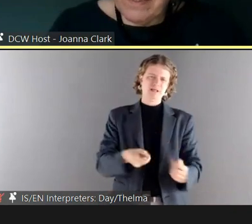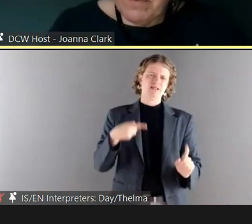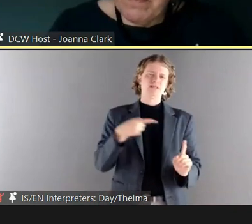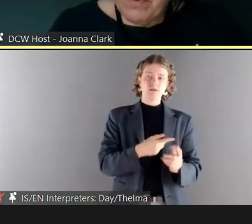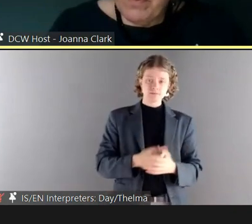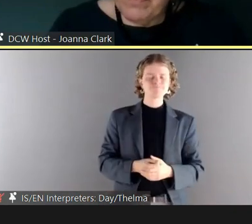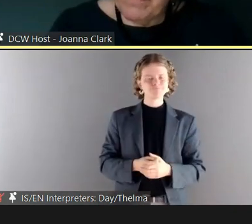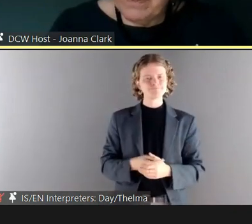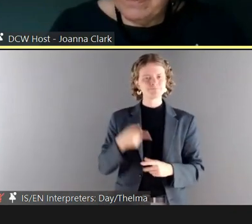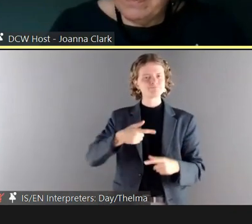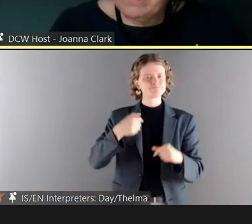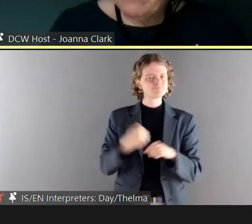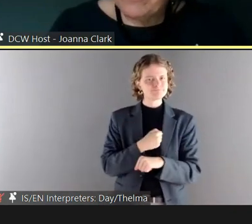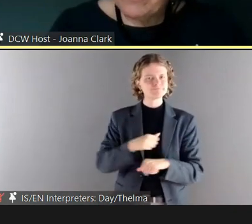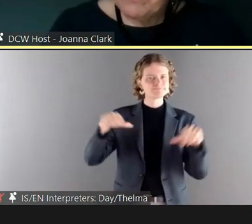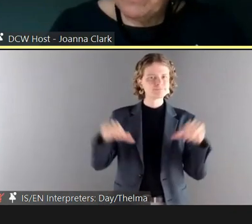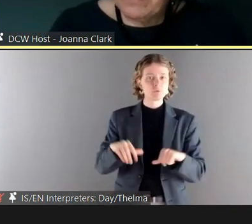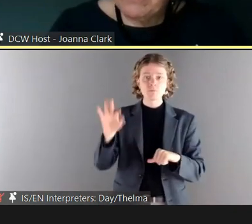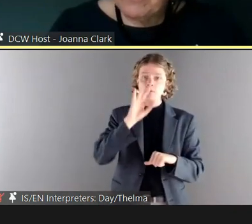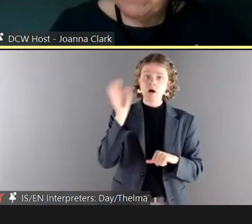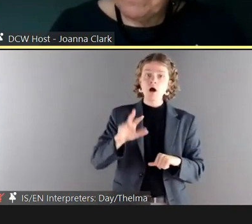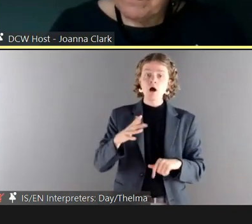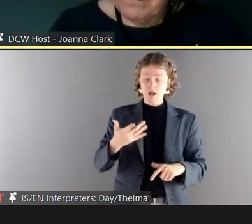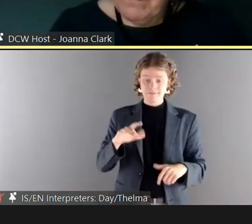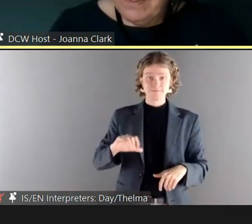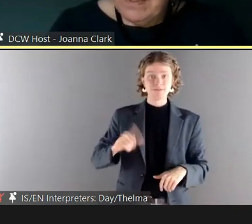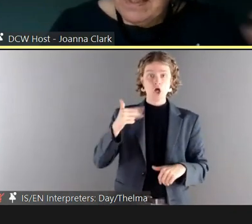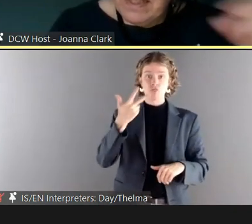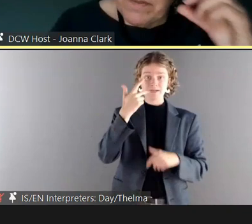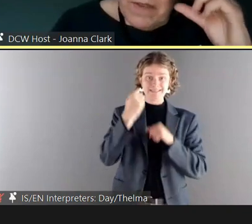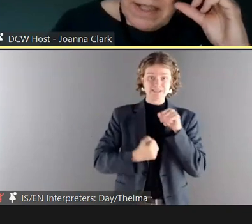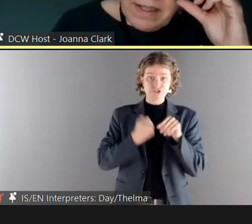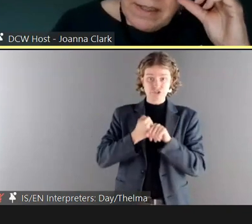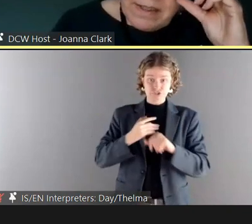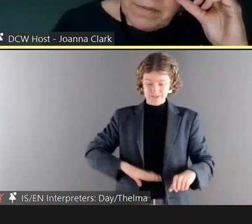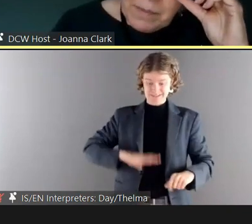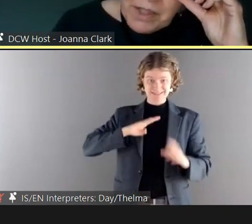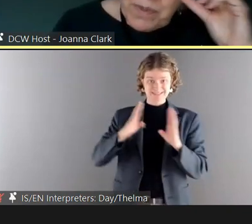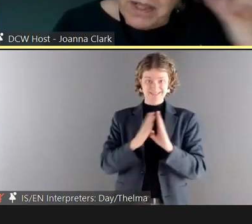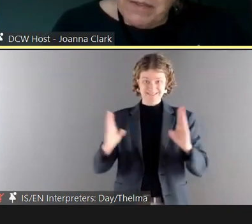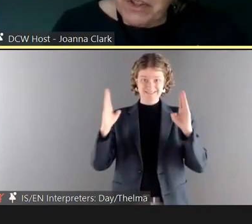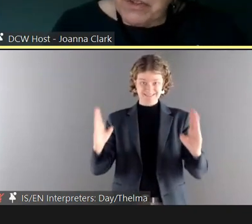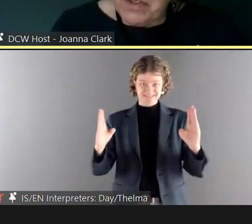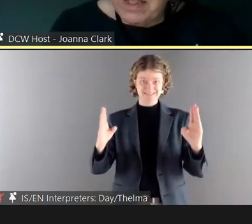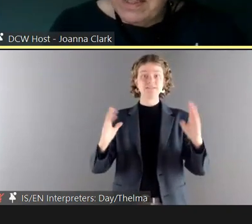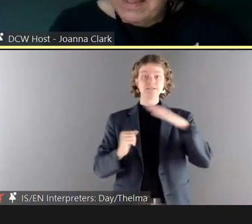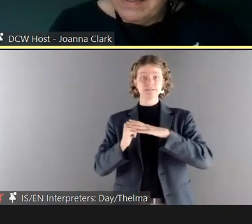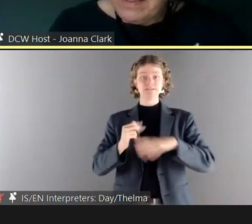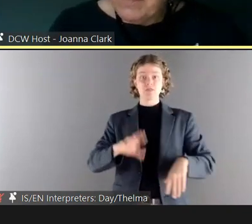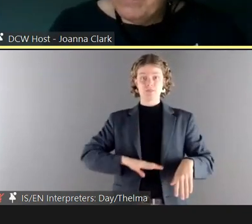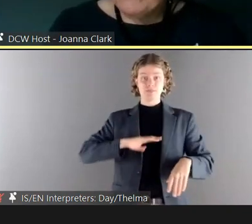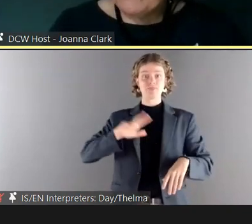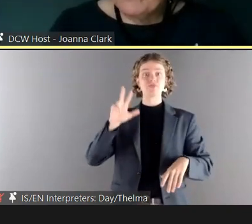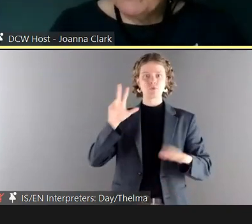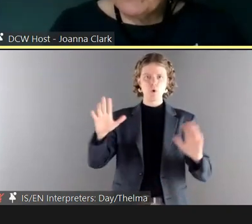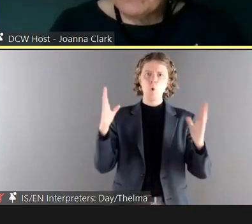life are so important for learning language and communication. It's vital that families with deaf children get